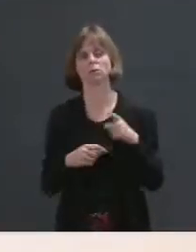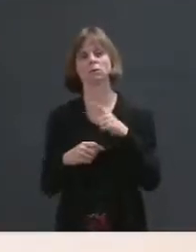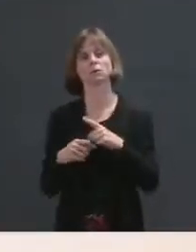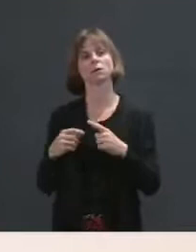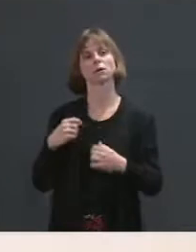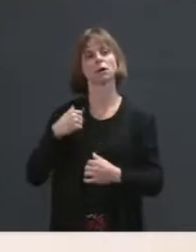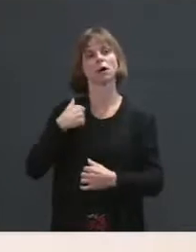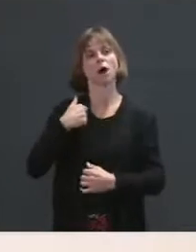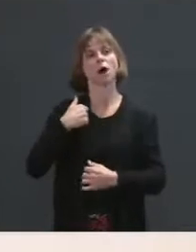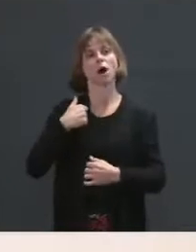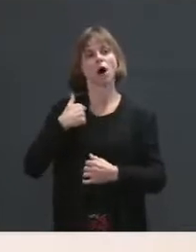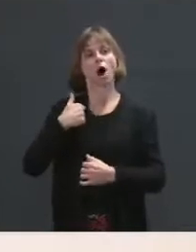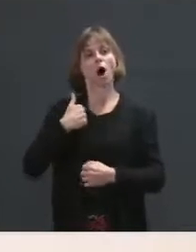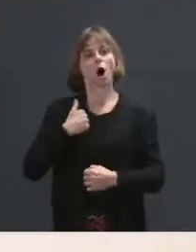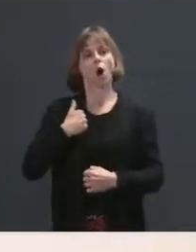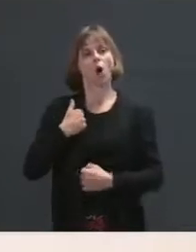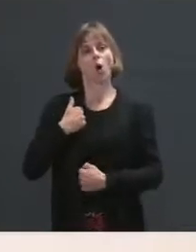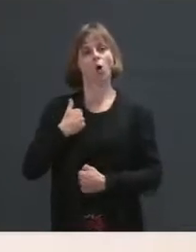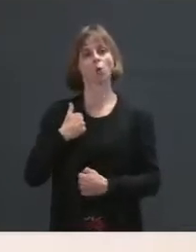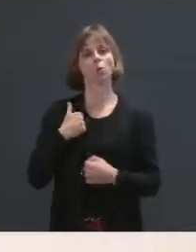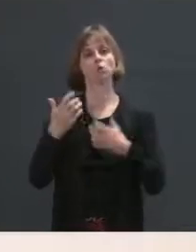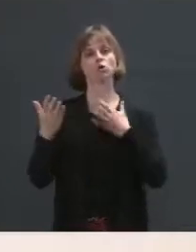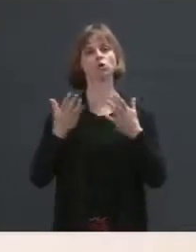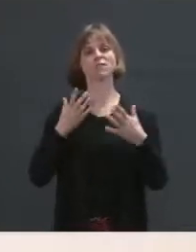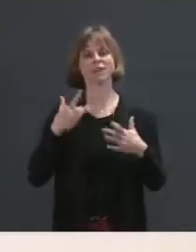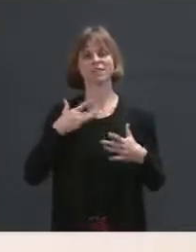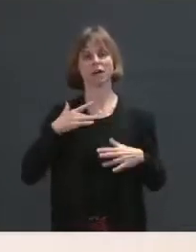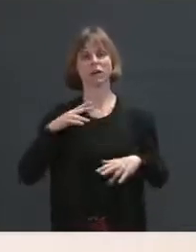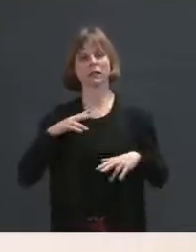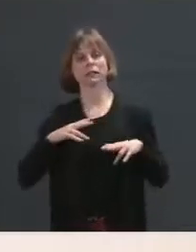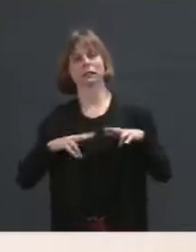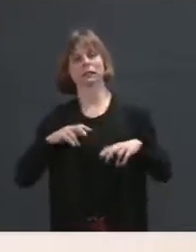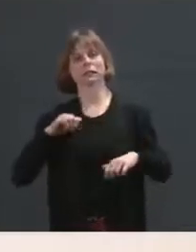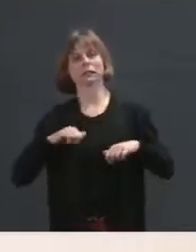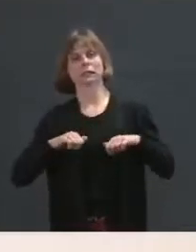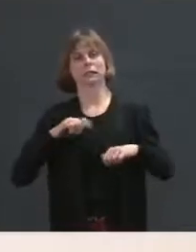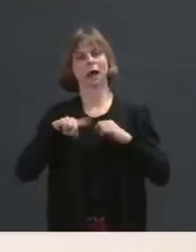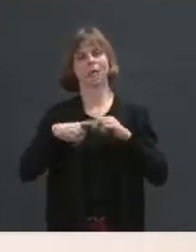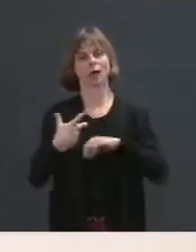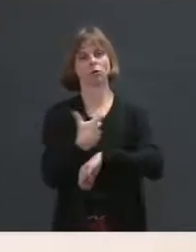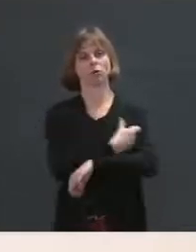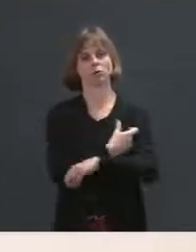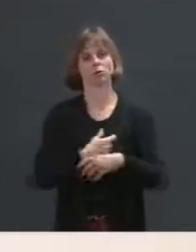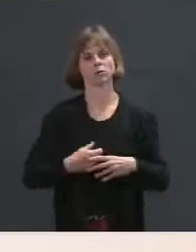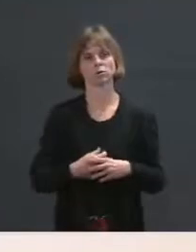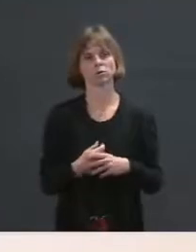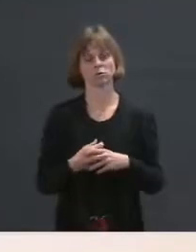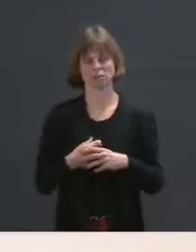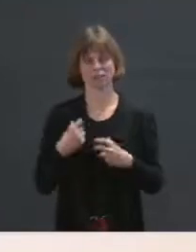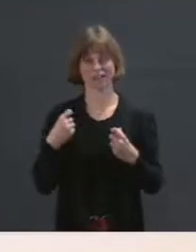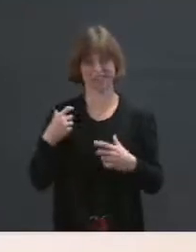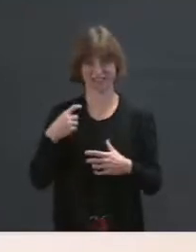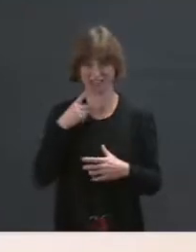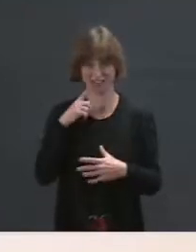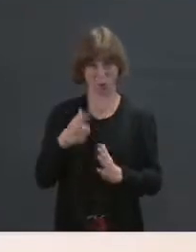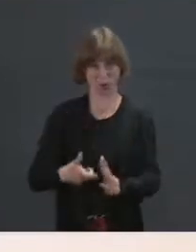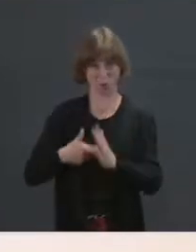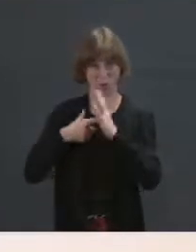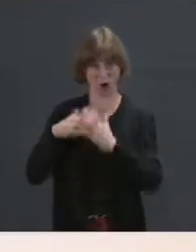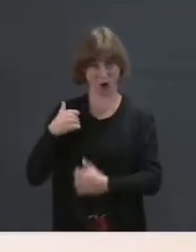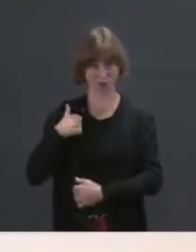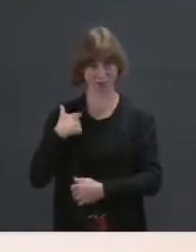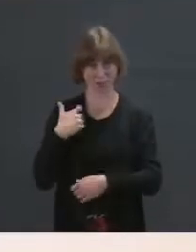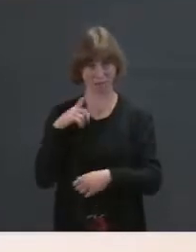of taking the vaccine. The commander-in-chief, in theory, could require that members of the military take the vaccine. Is that something he's considered doing